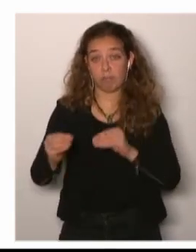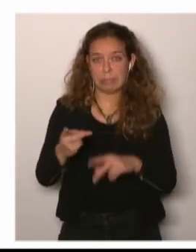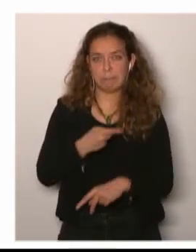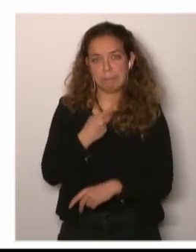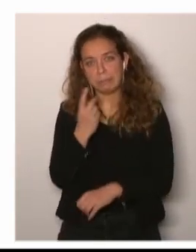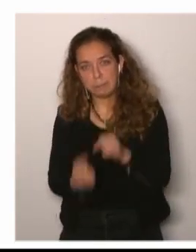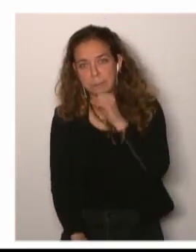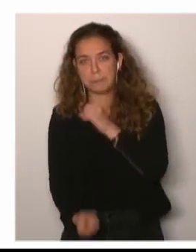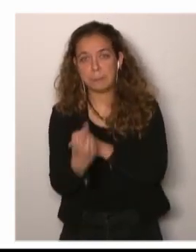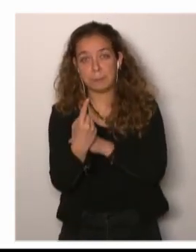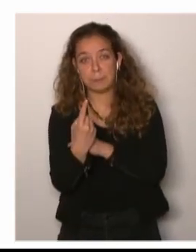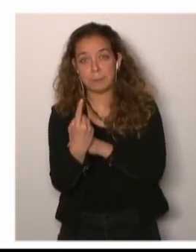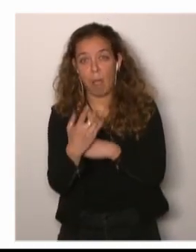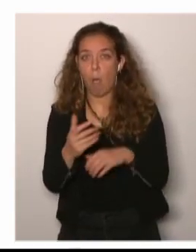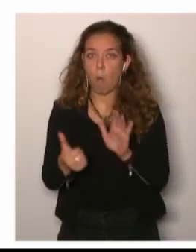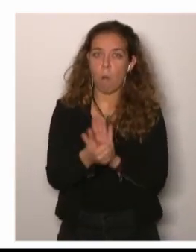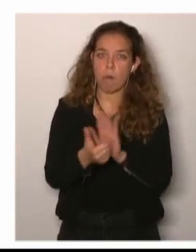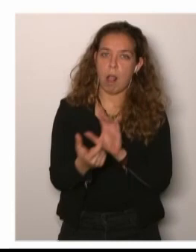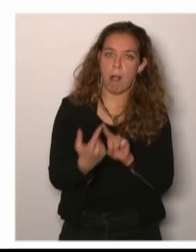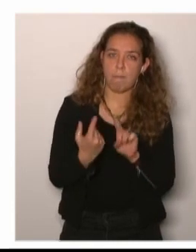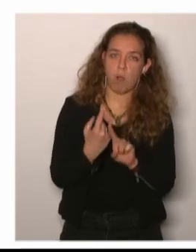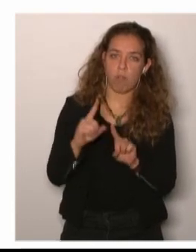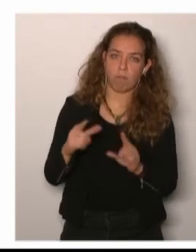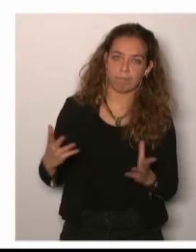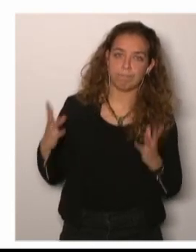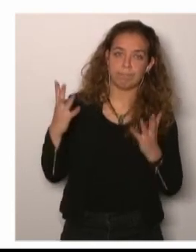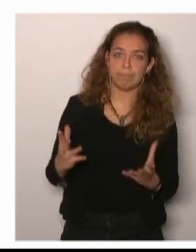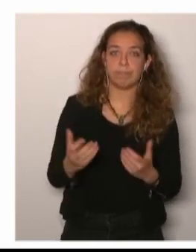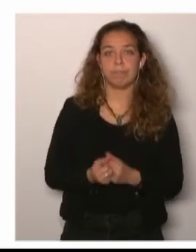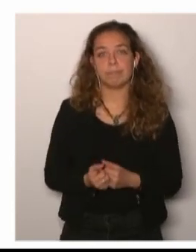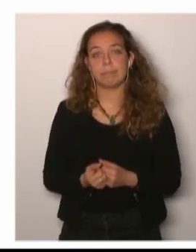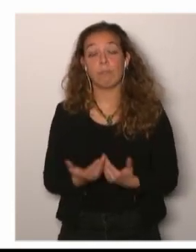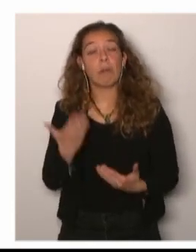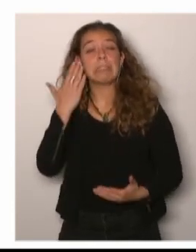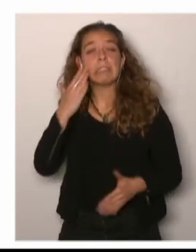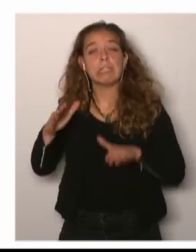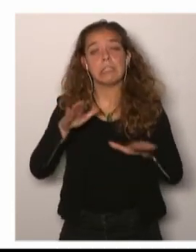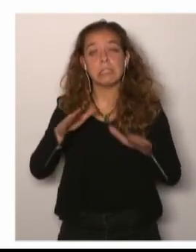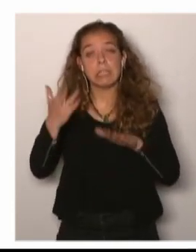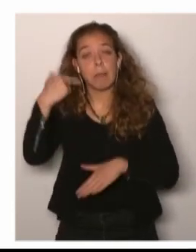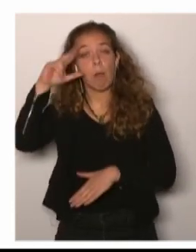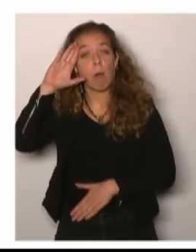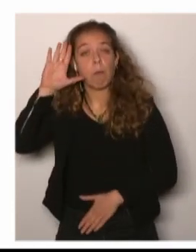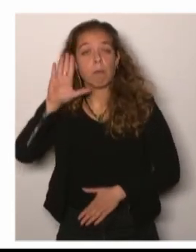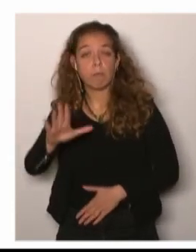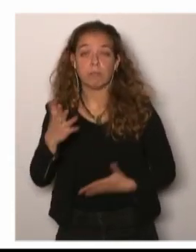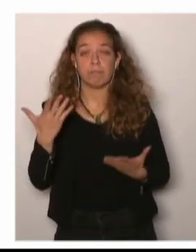impact of European systems like health technology assessment, the reform of the